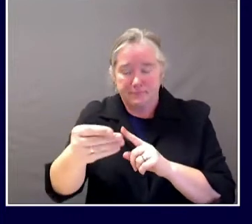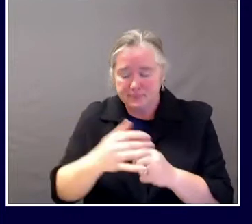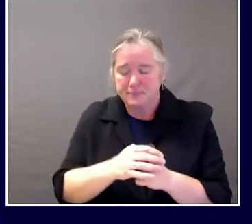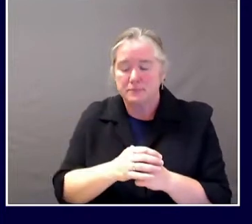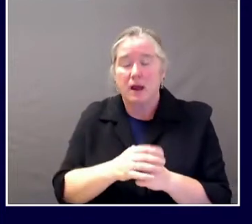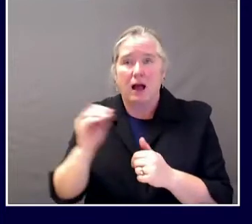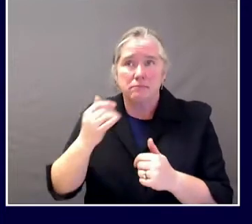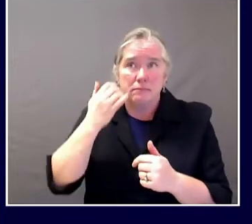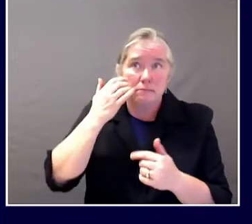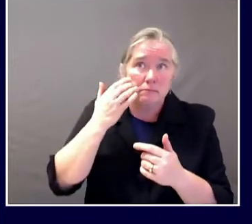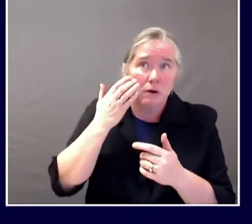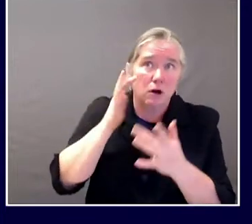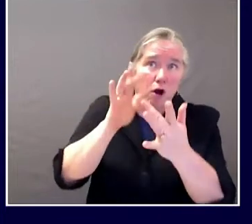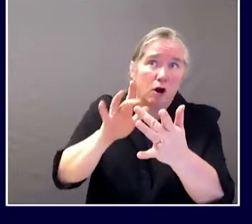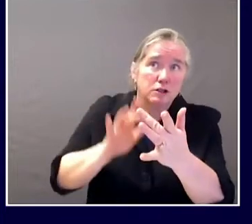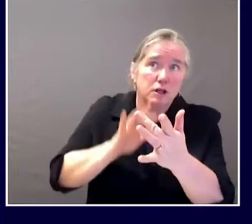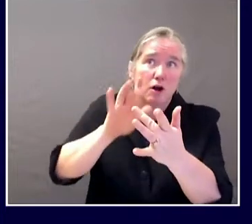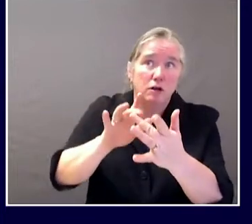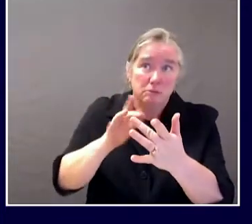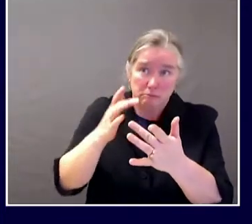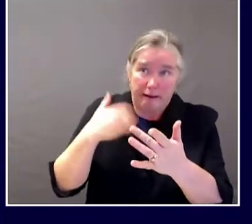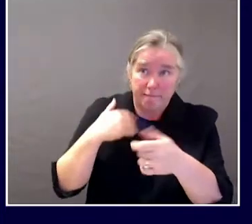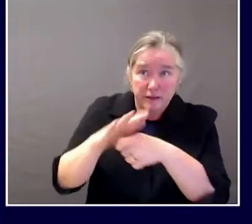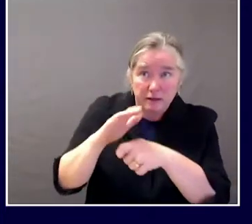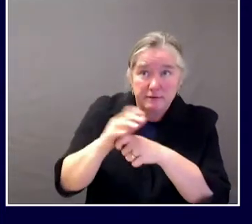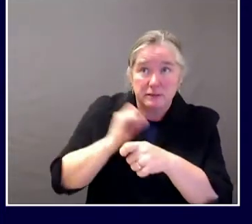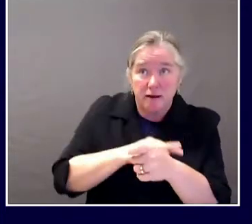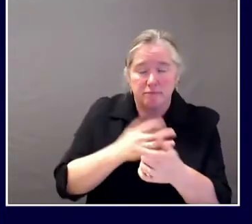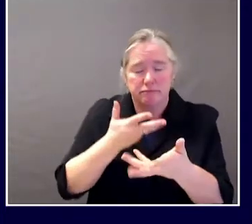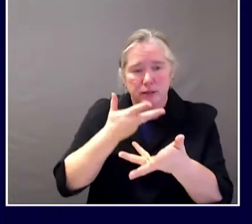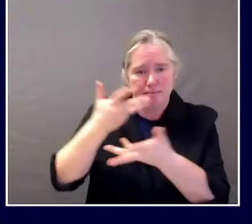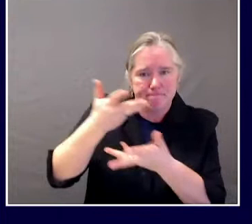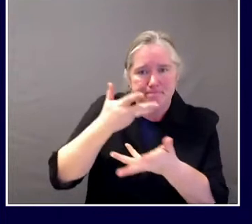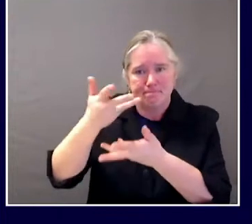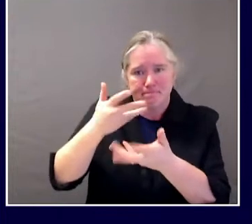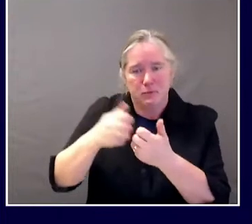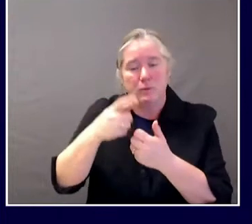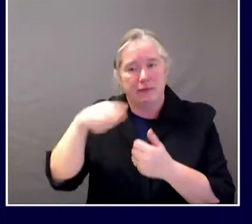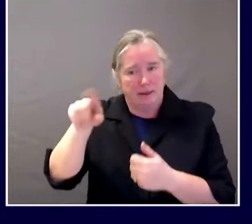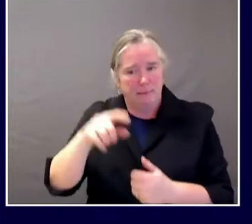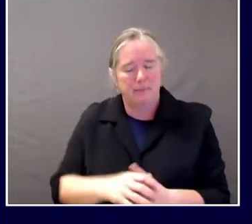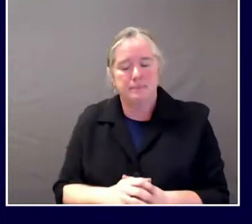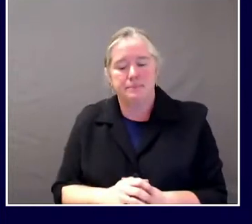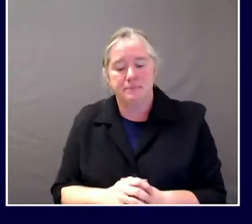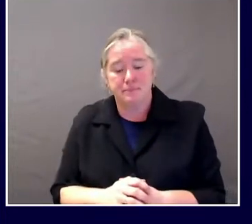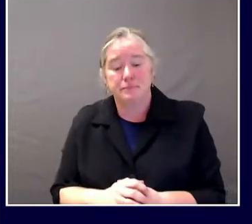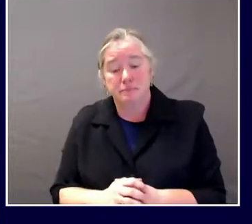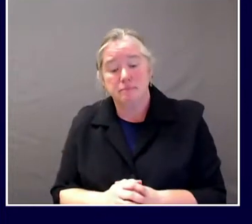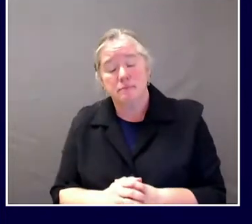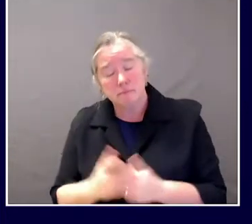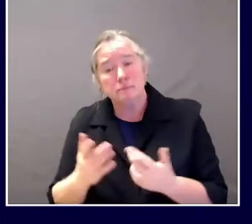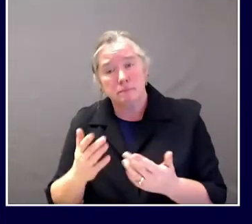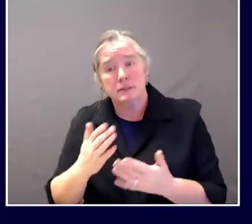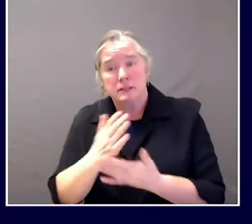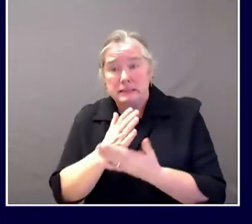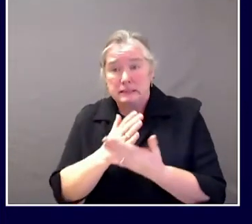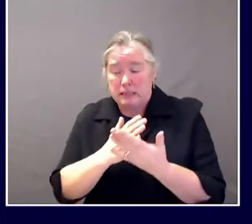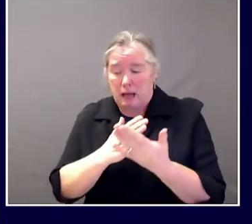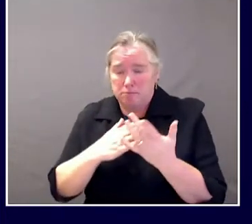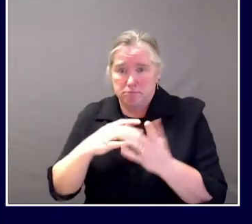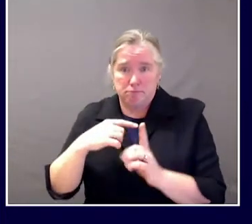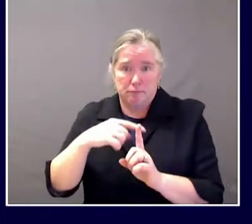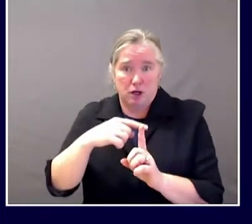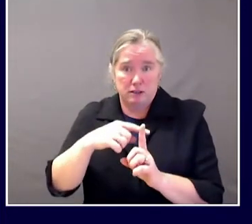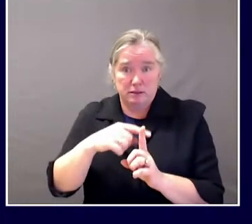sure that they are not running into staffing jeopardy. So much more to come on that. Some good signs that we've had some turnarounds on